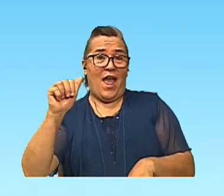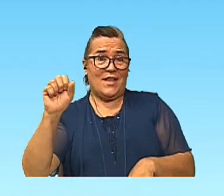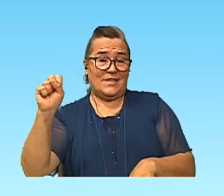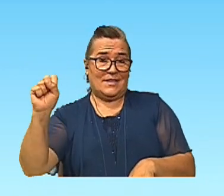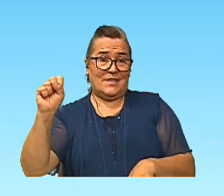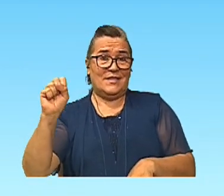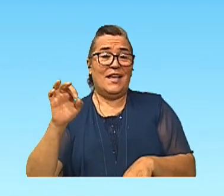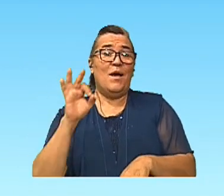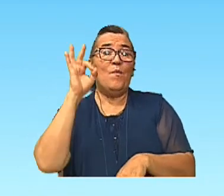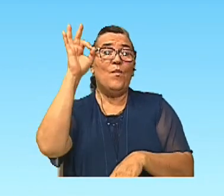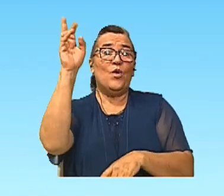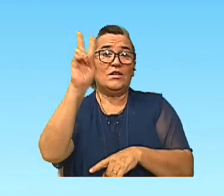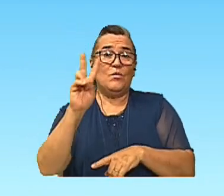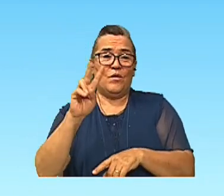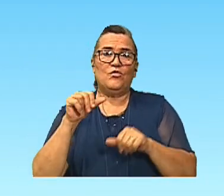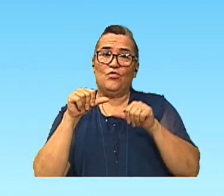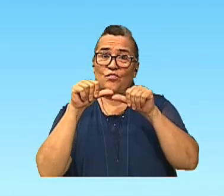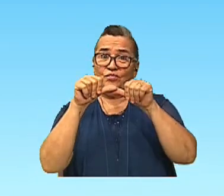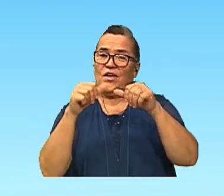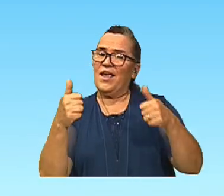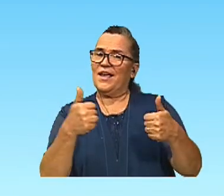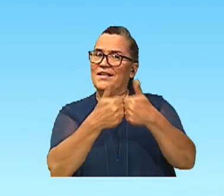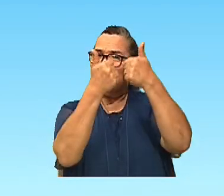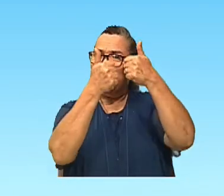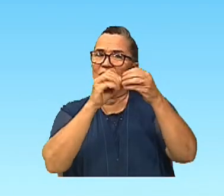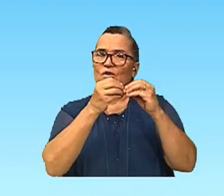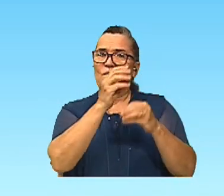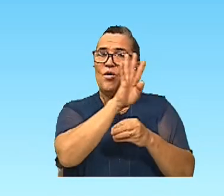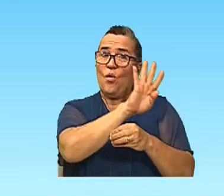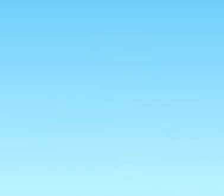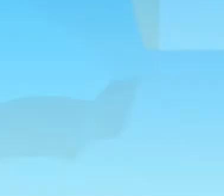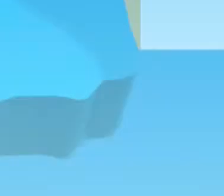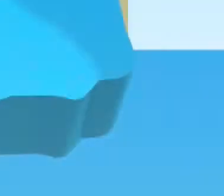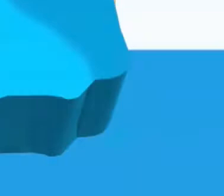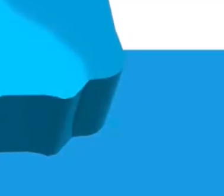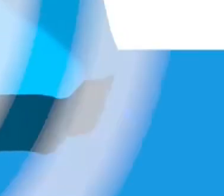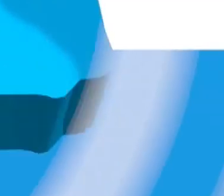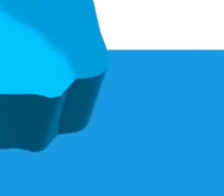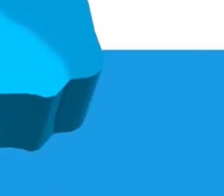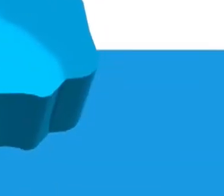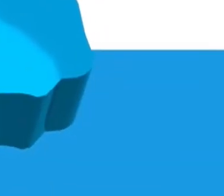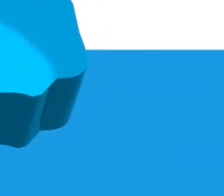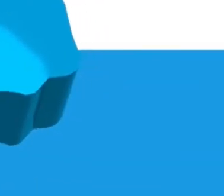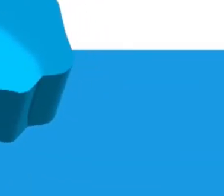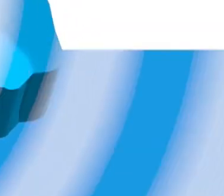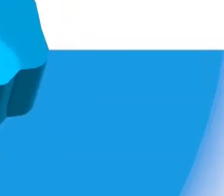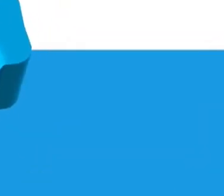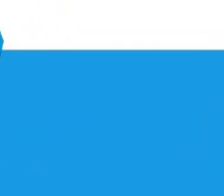in channel 4 and 11. Bye.